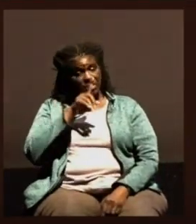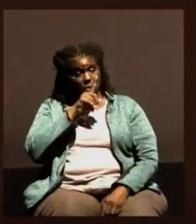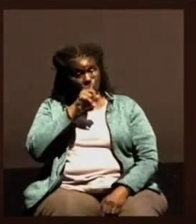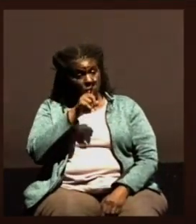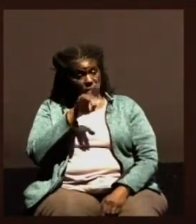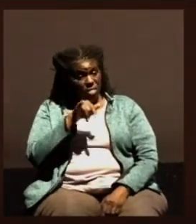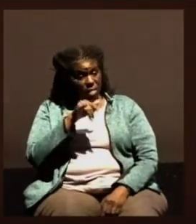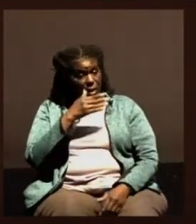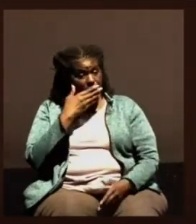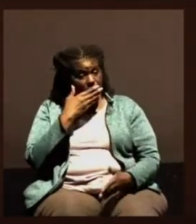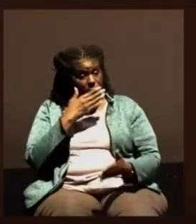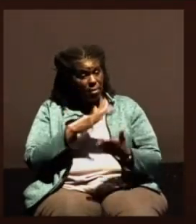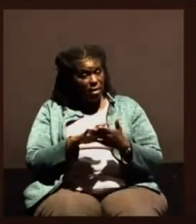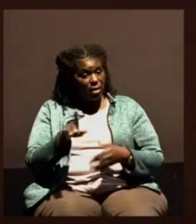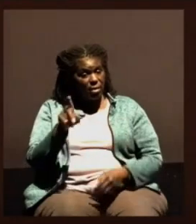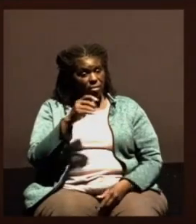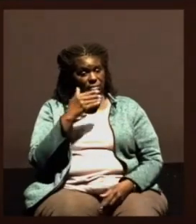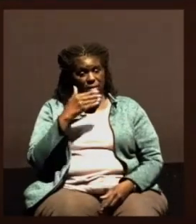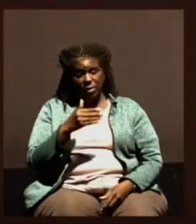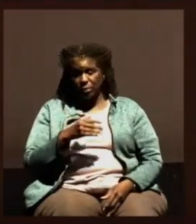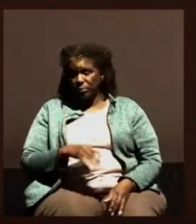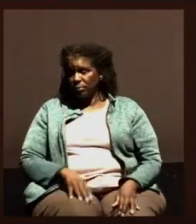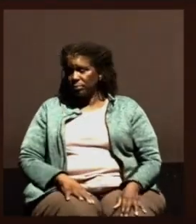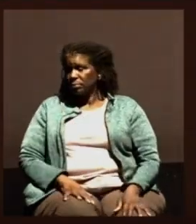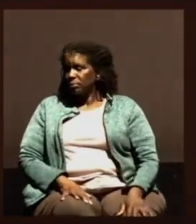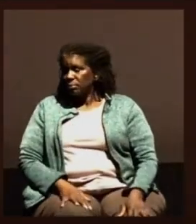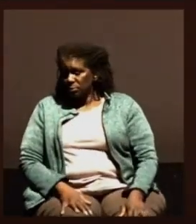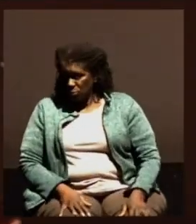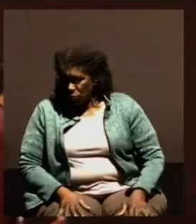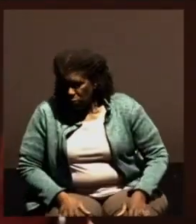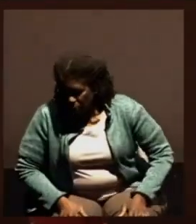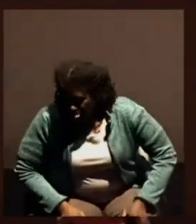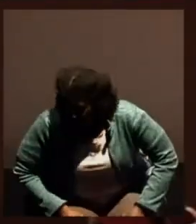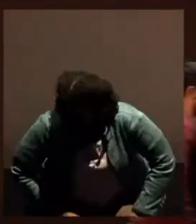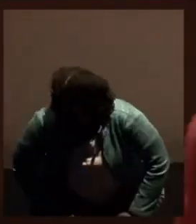bad? Thank you.